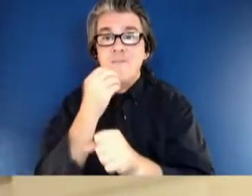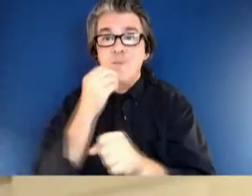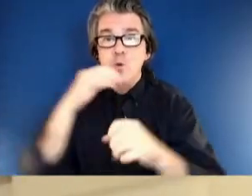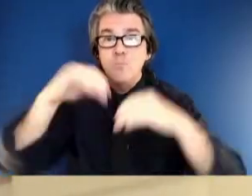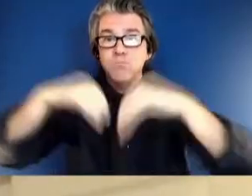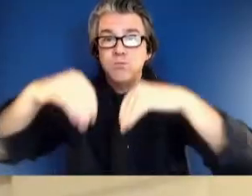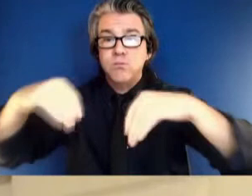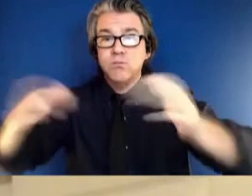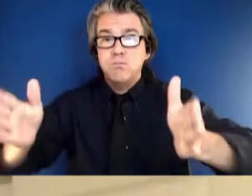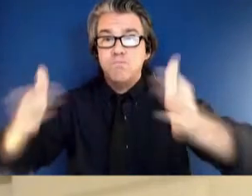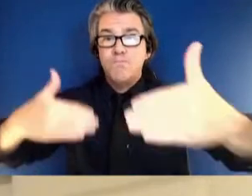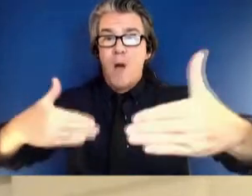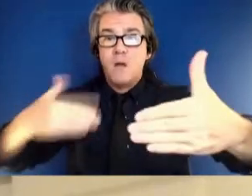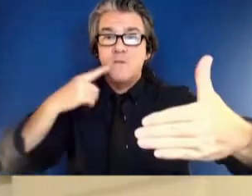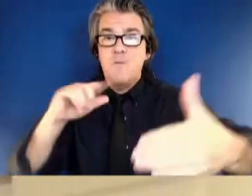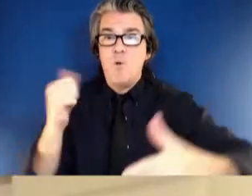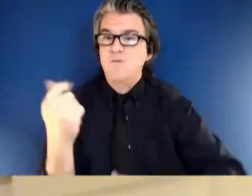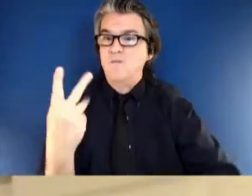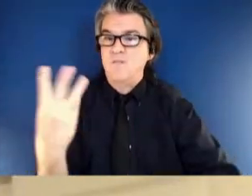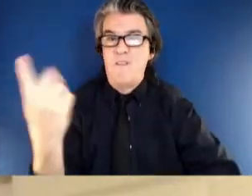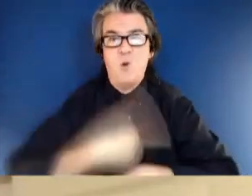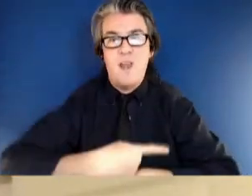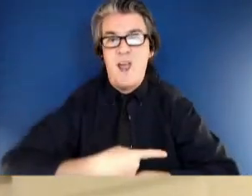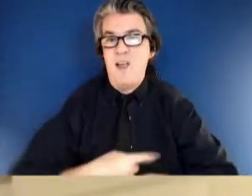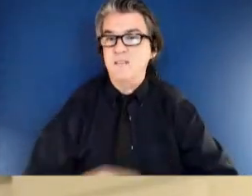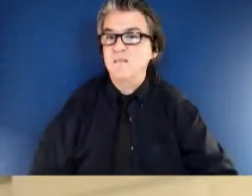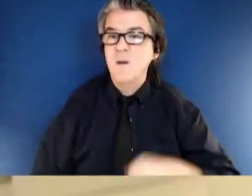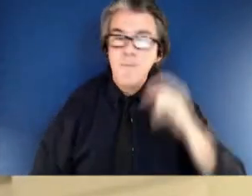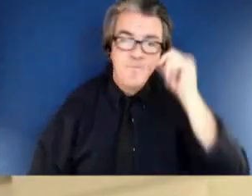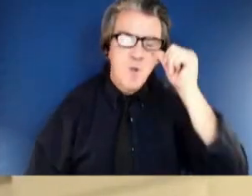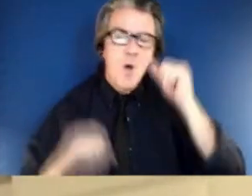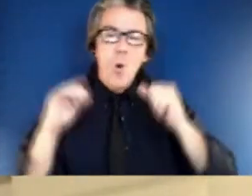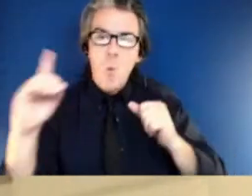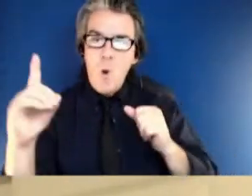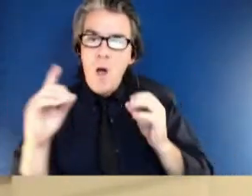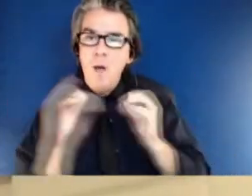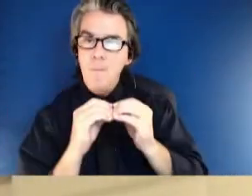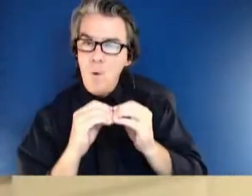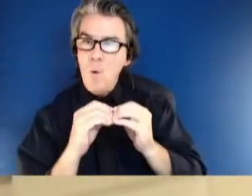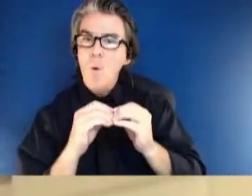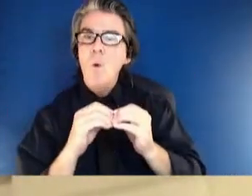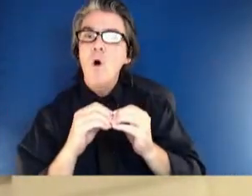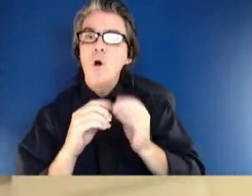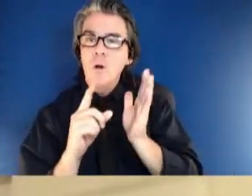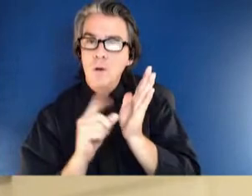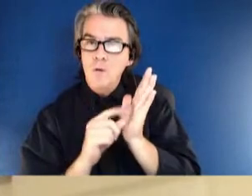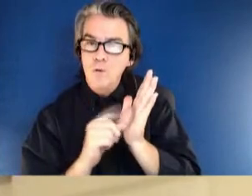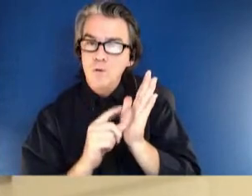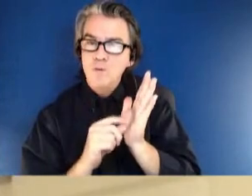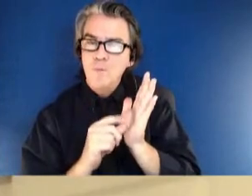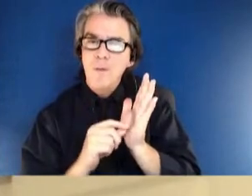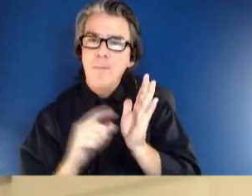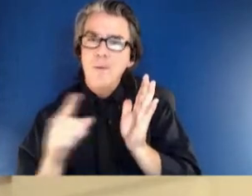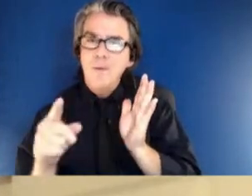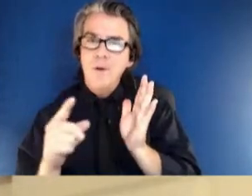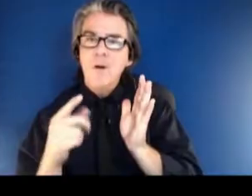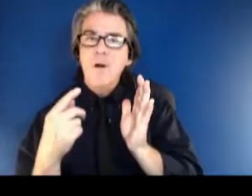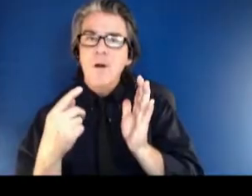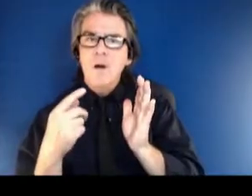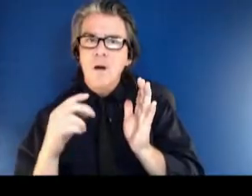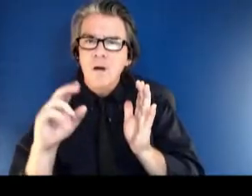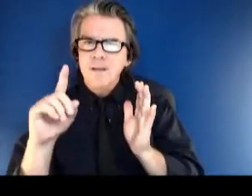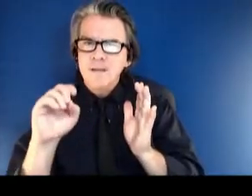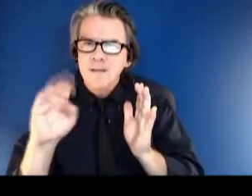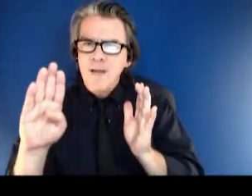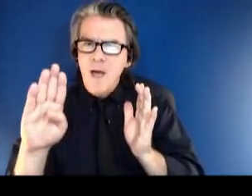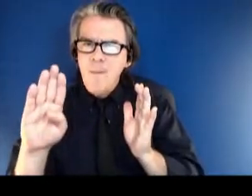information. We have one other reporter with us on the line. Want to welcome from KTVU, Deb Villaleon. I may have said